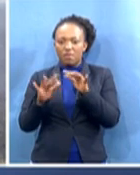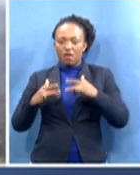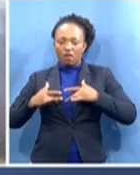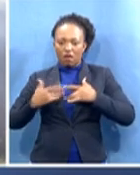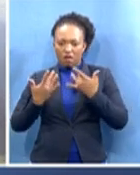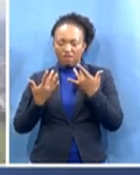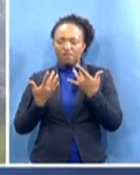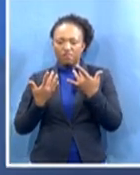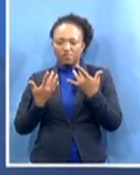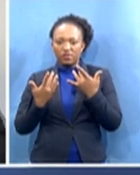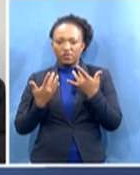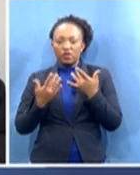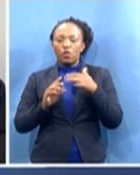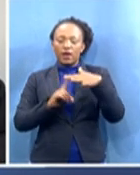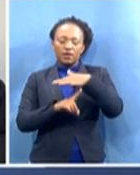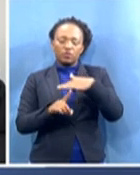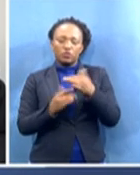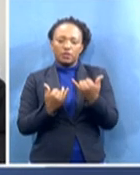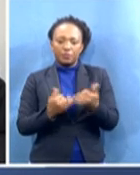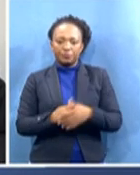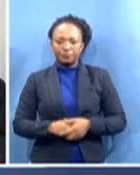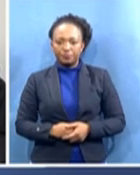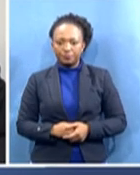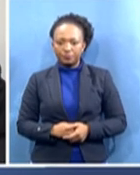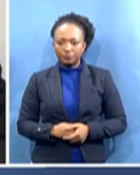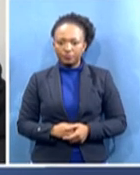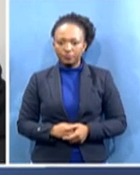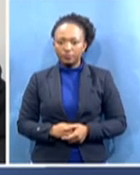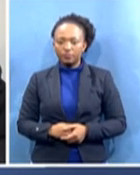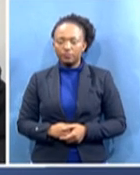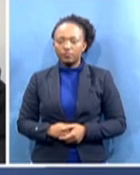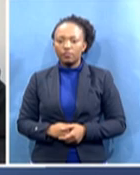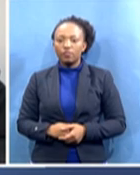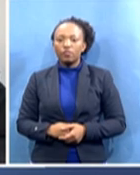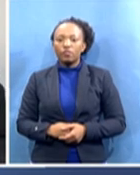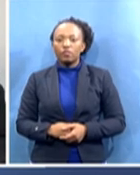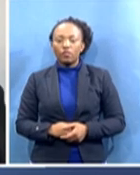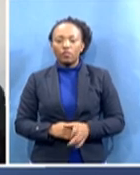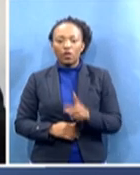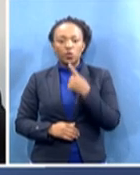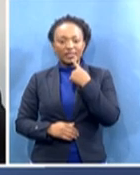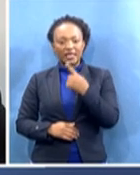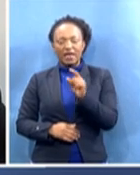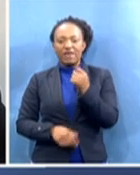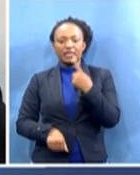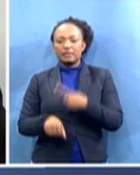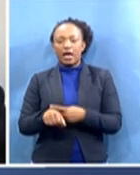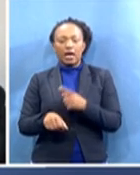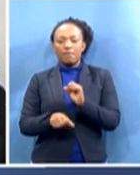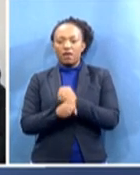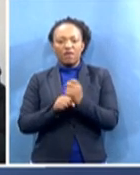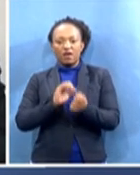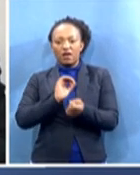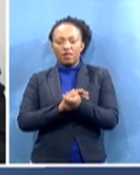moment. Minister, as you say, it's not the first time that this happens. I myself have walked on that road and